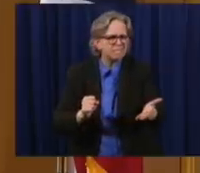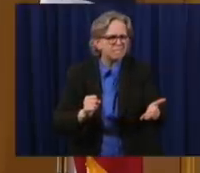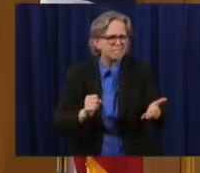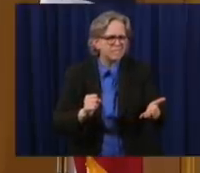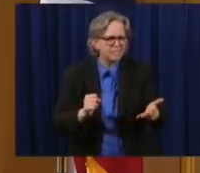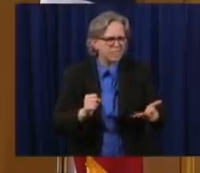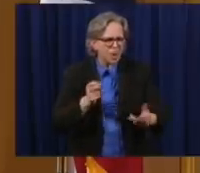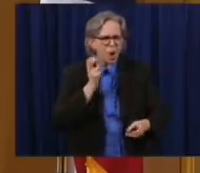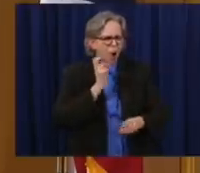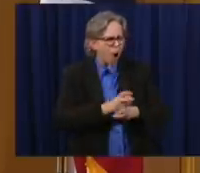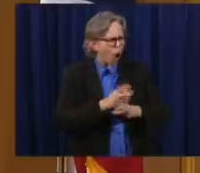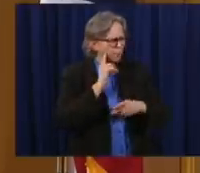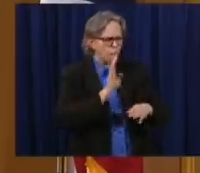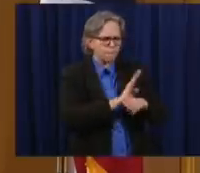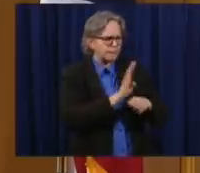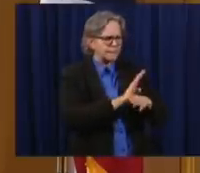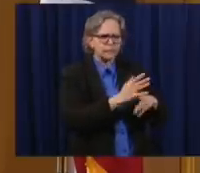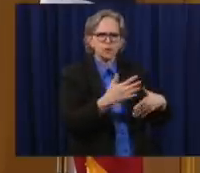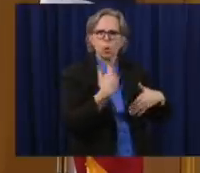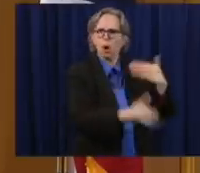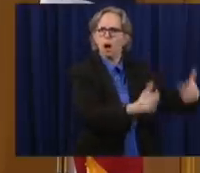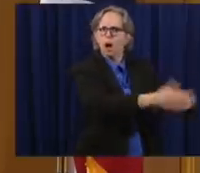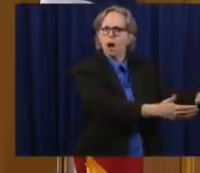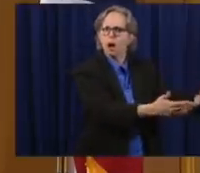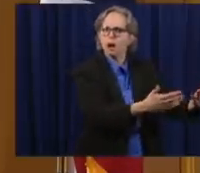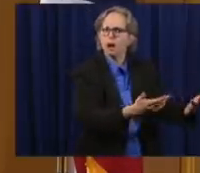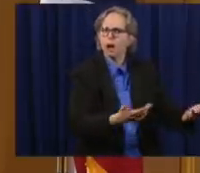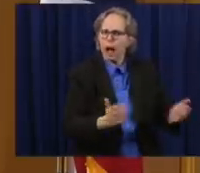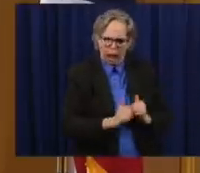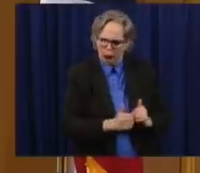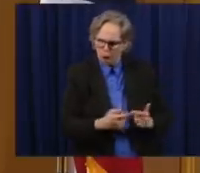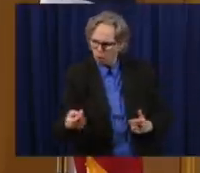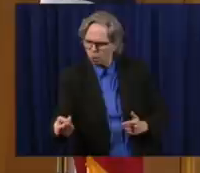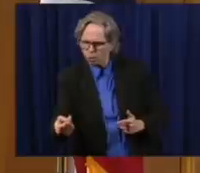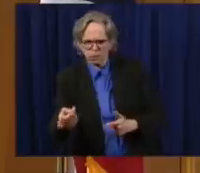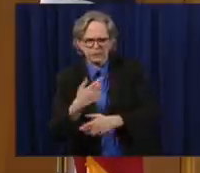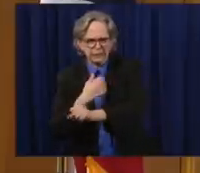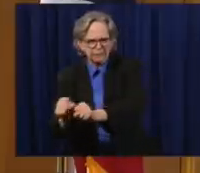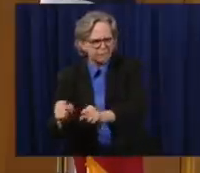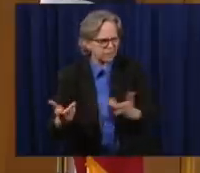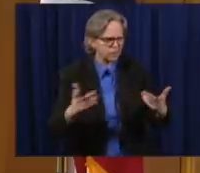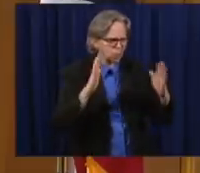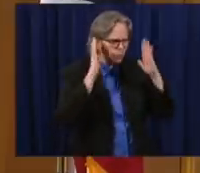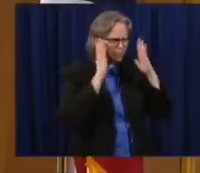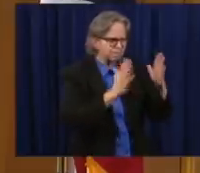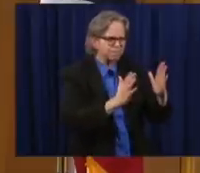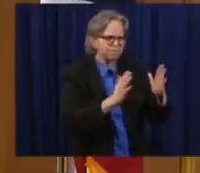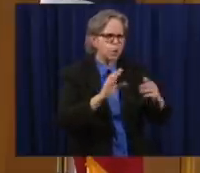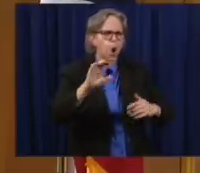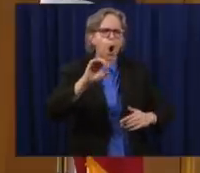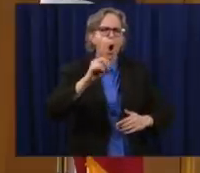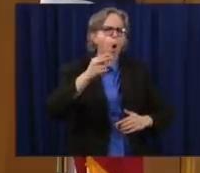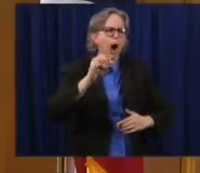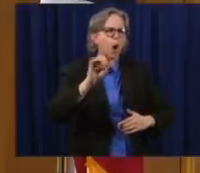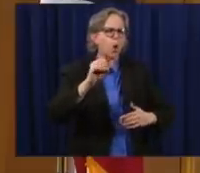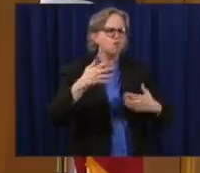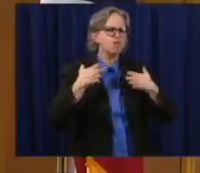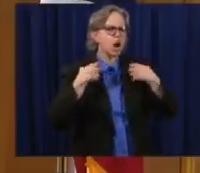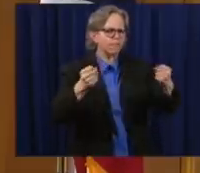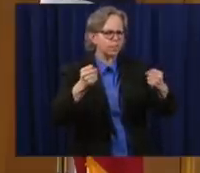to move forward. So as we look at Ohio's recovery, business moving